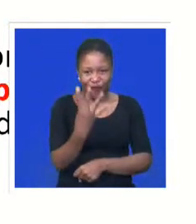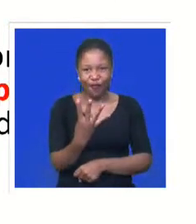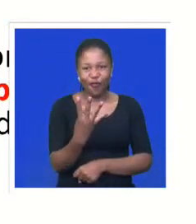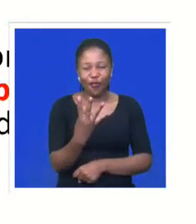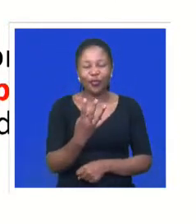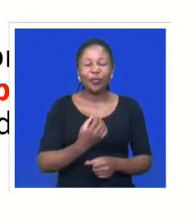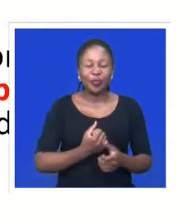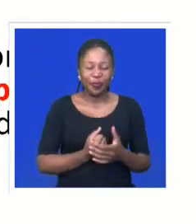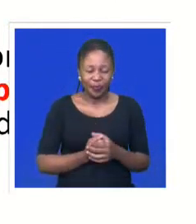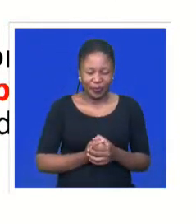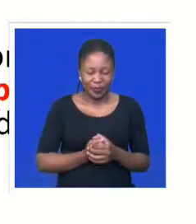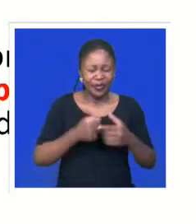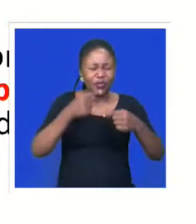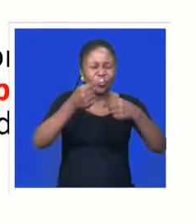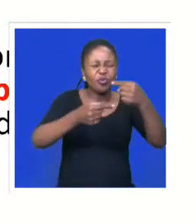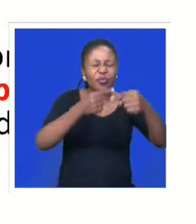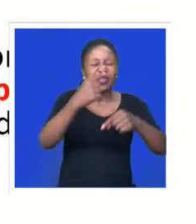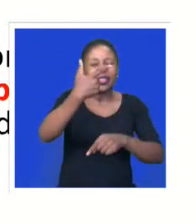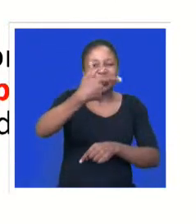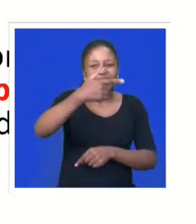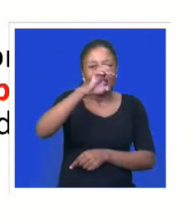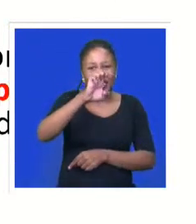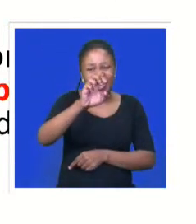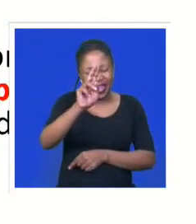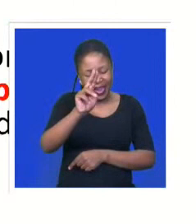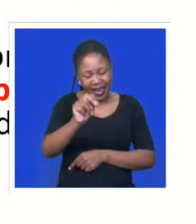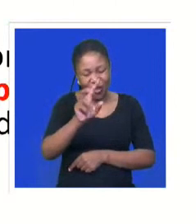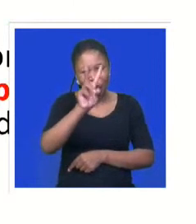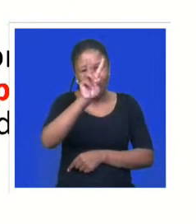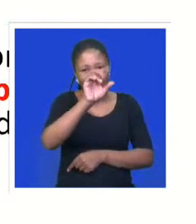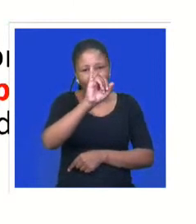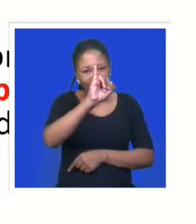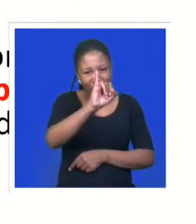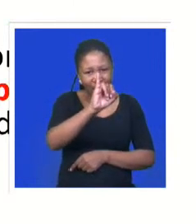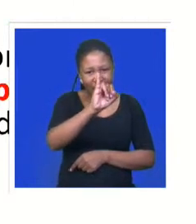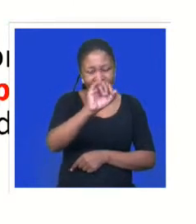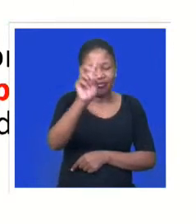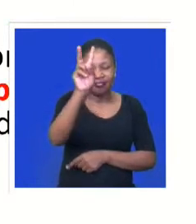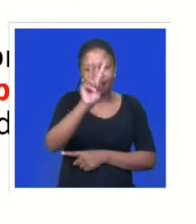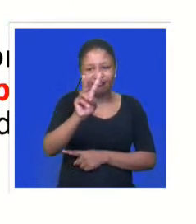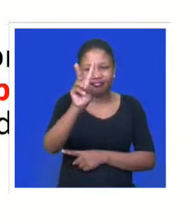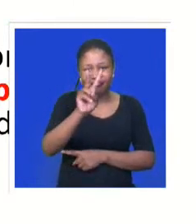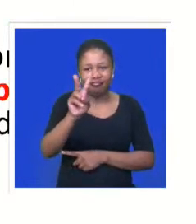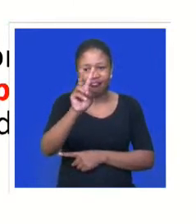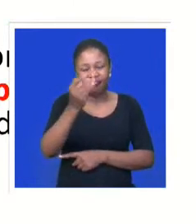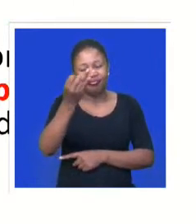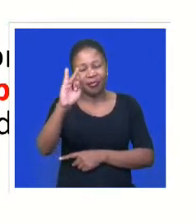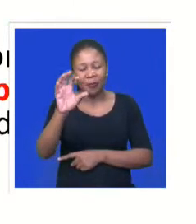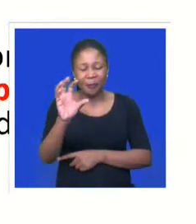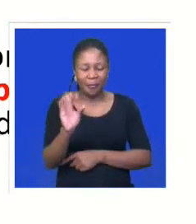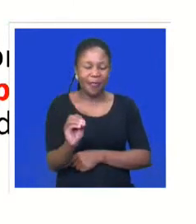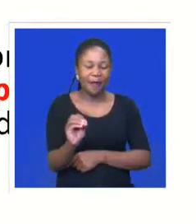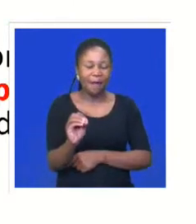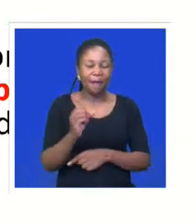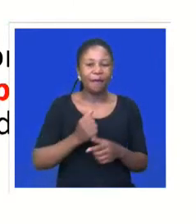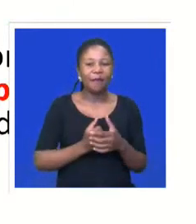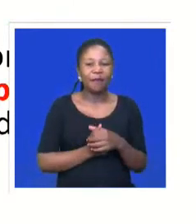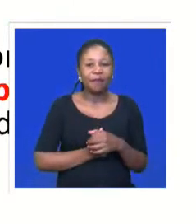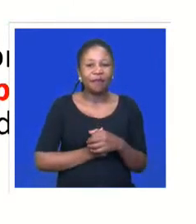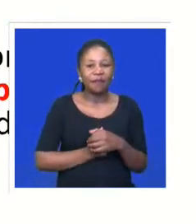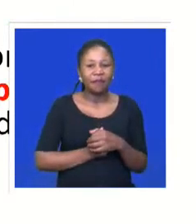verse 20. And God said, let the waters bring forth swarm